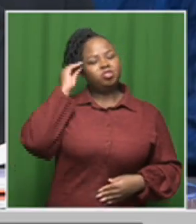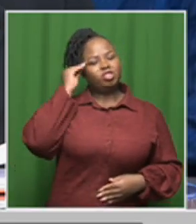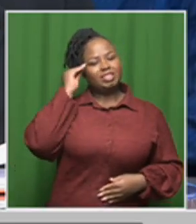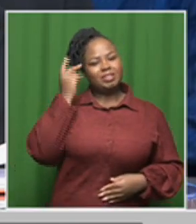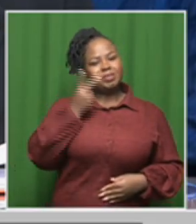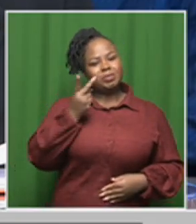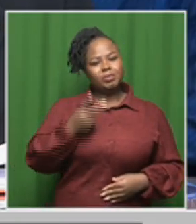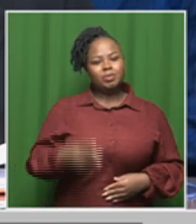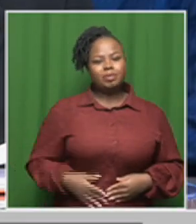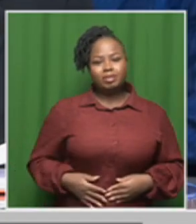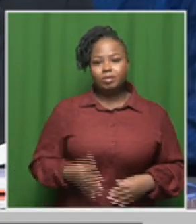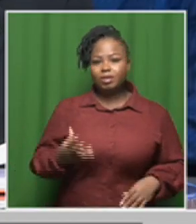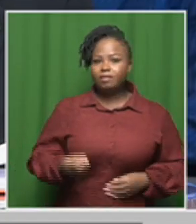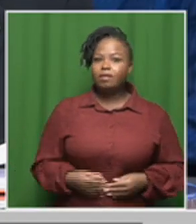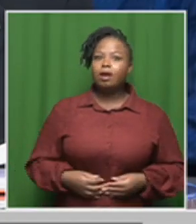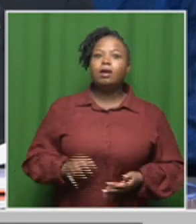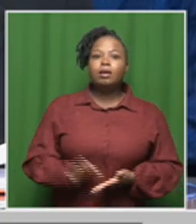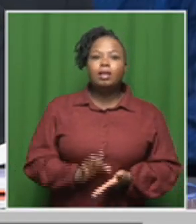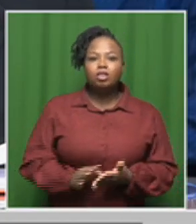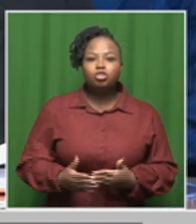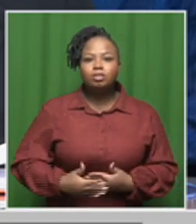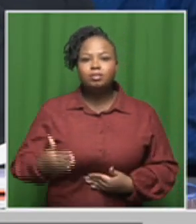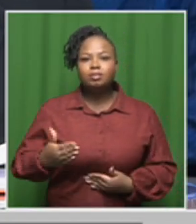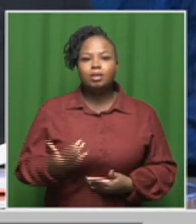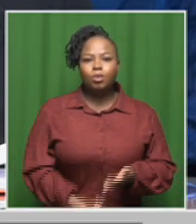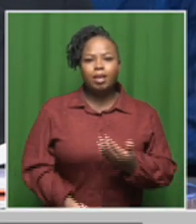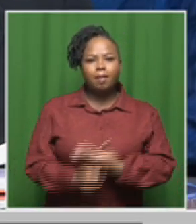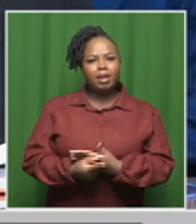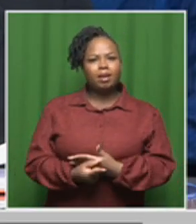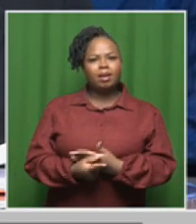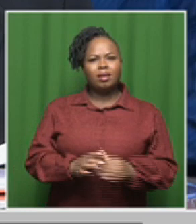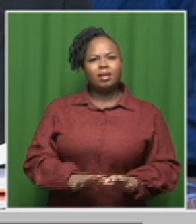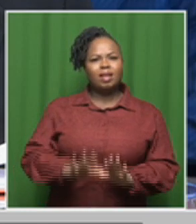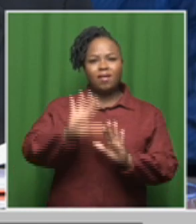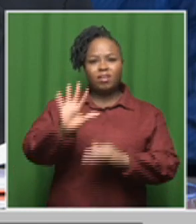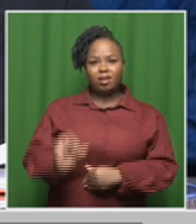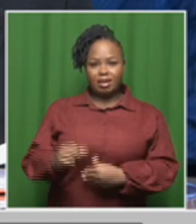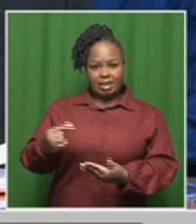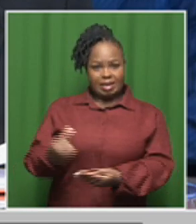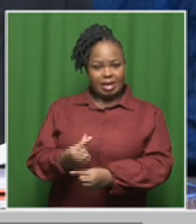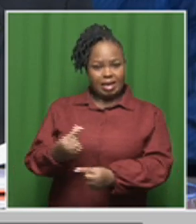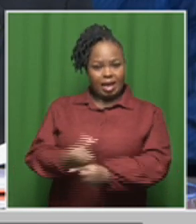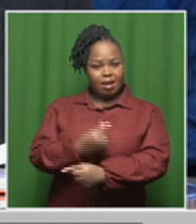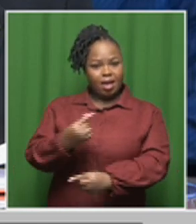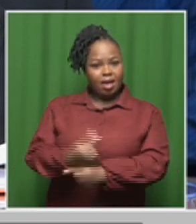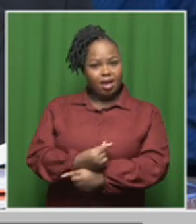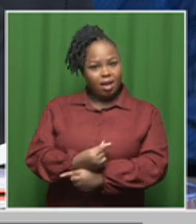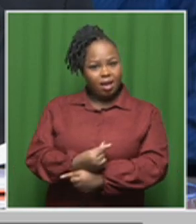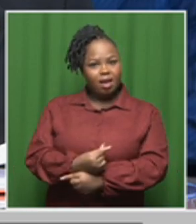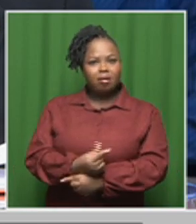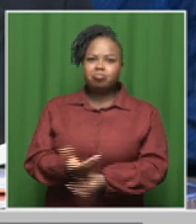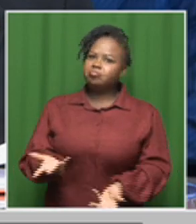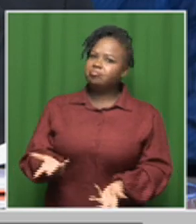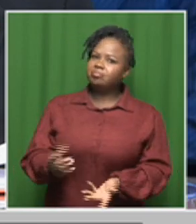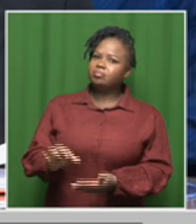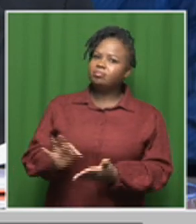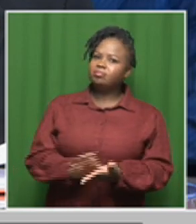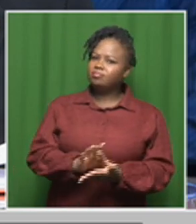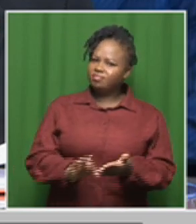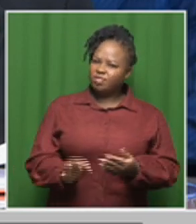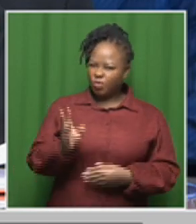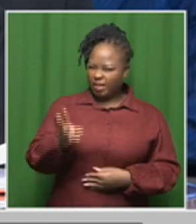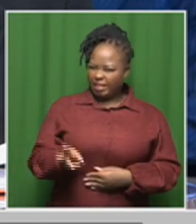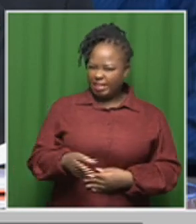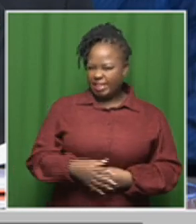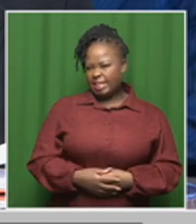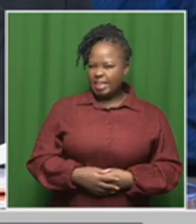as well. But we've also got elections still taking place on the continent. Ghana, they're going to the polls. Can you